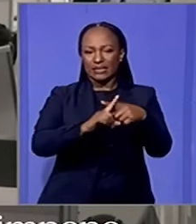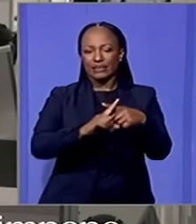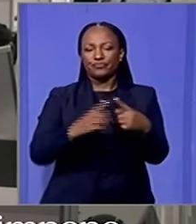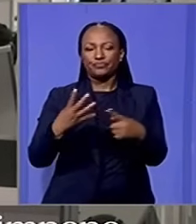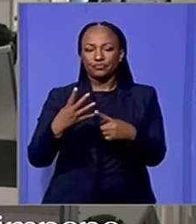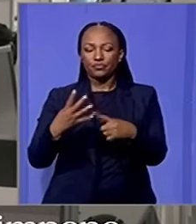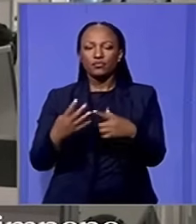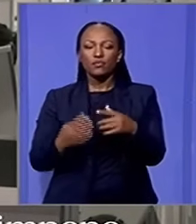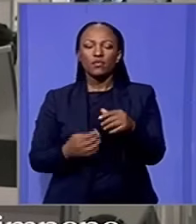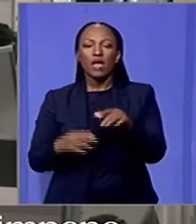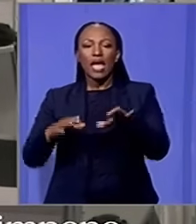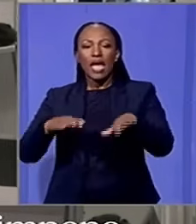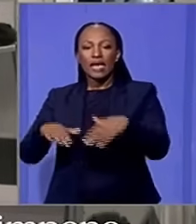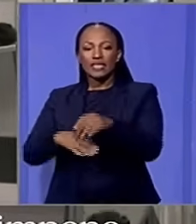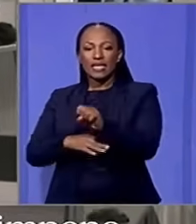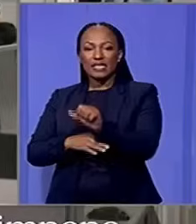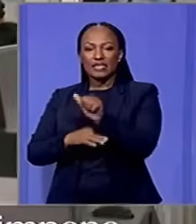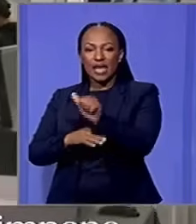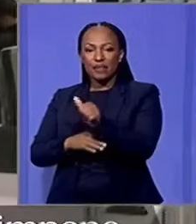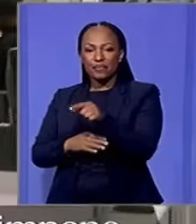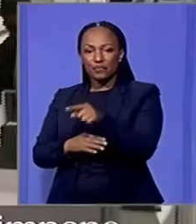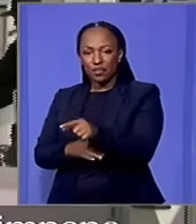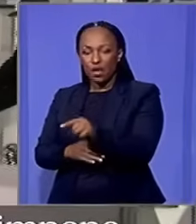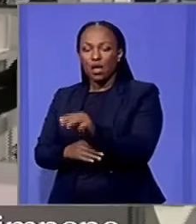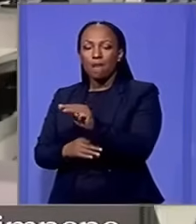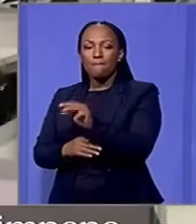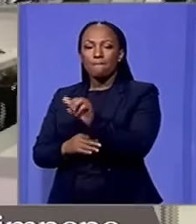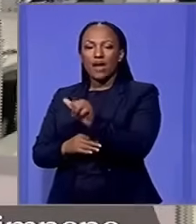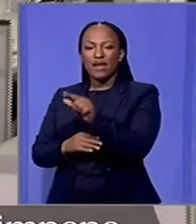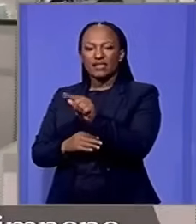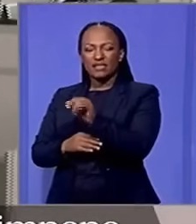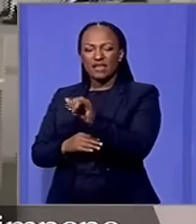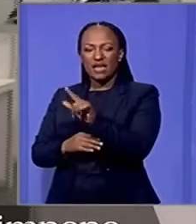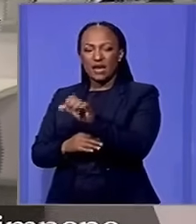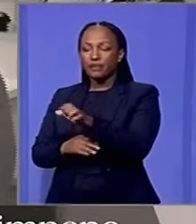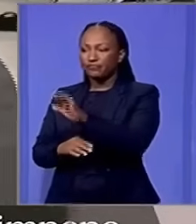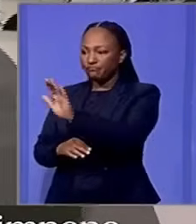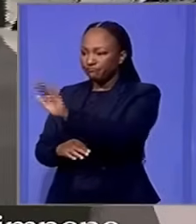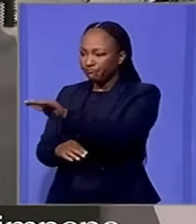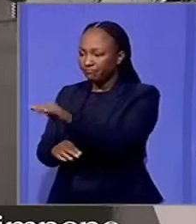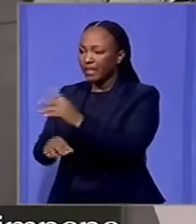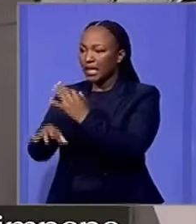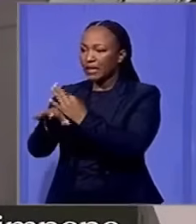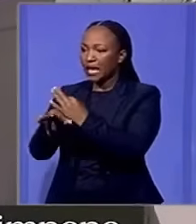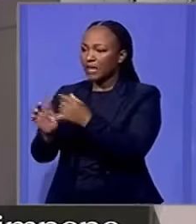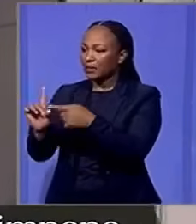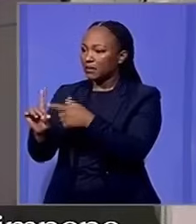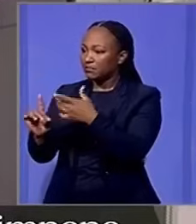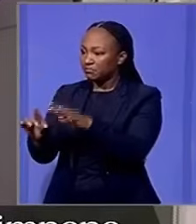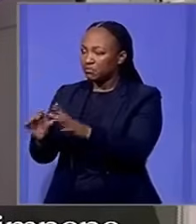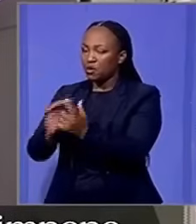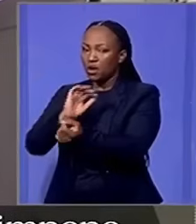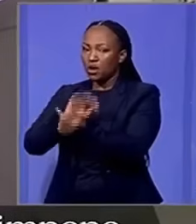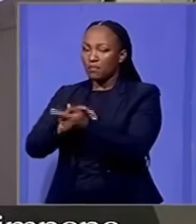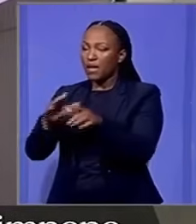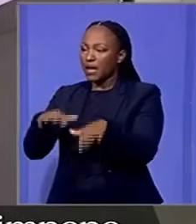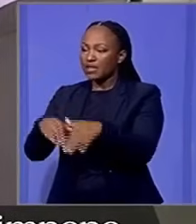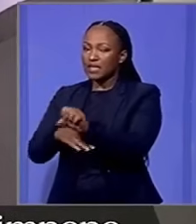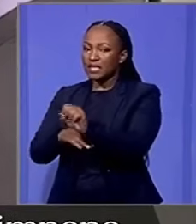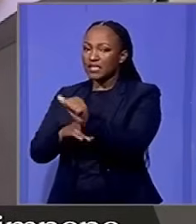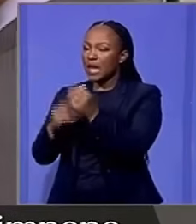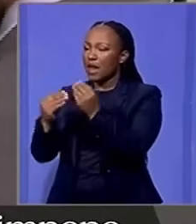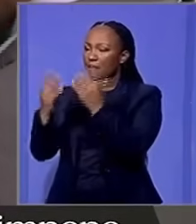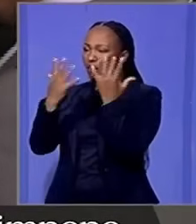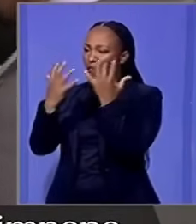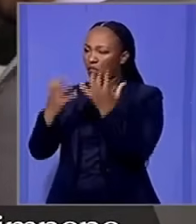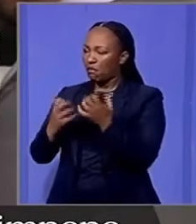SA Matile Mako. Ntate Mako, bua le rena ka boripana tswetswe tiragatso kgotsa dipholo tsa Action SA provinceng